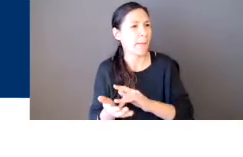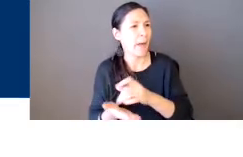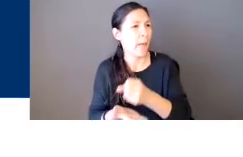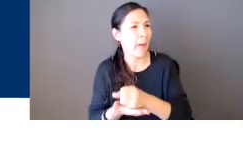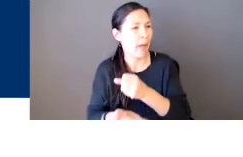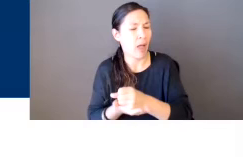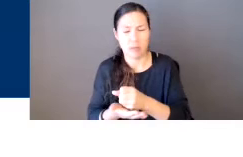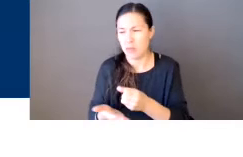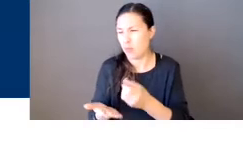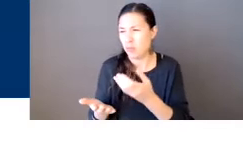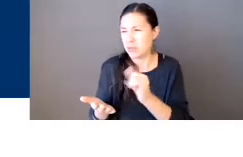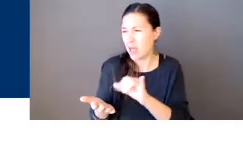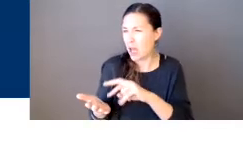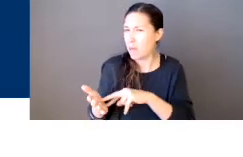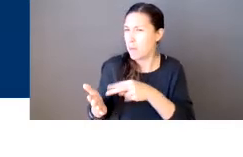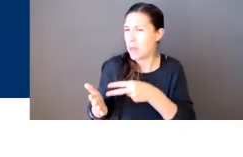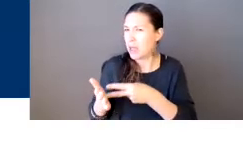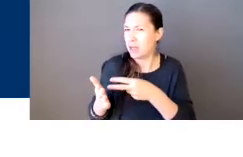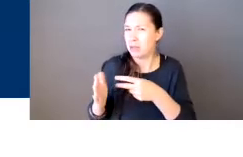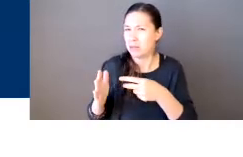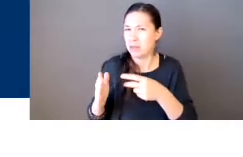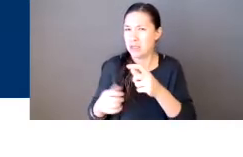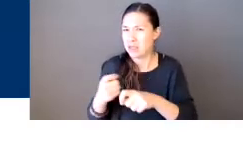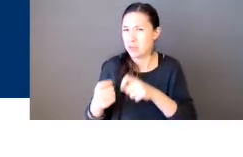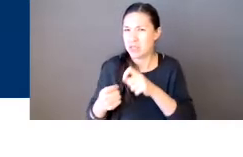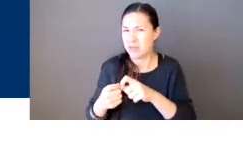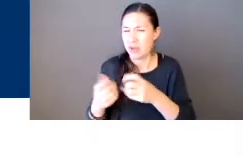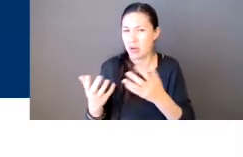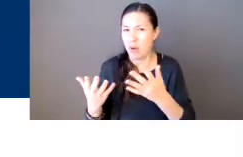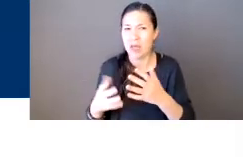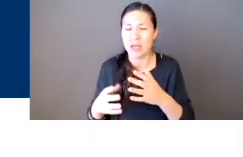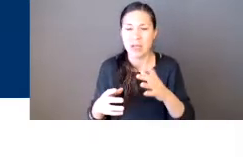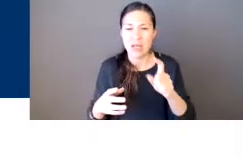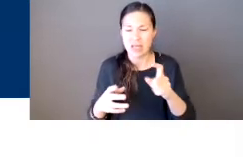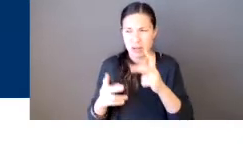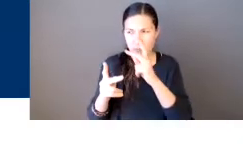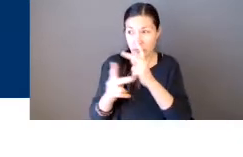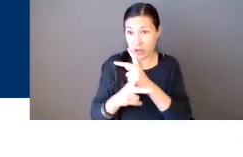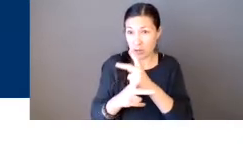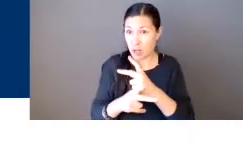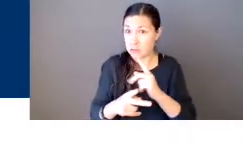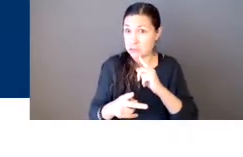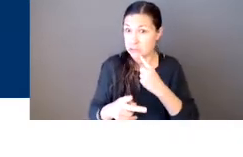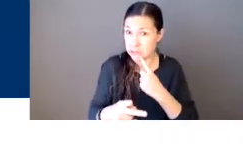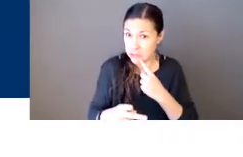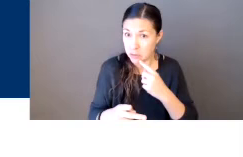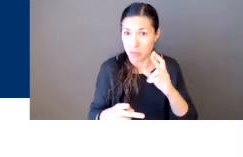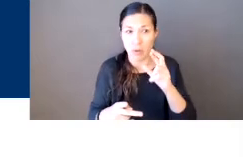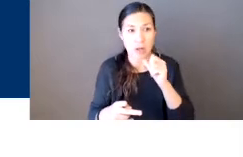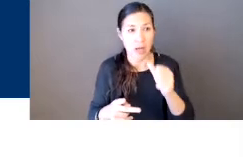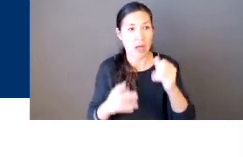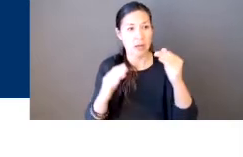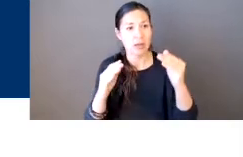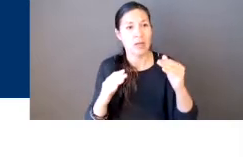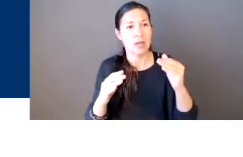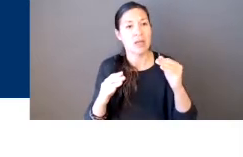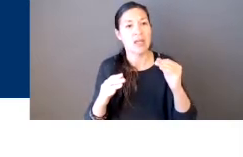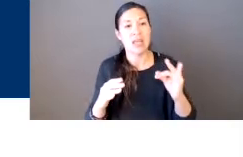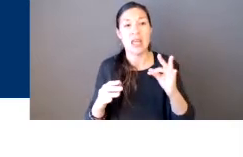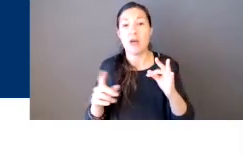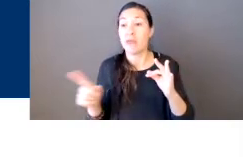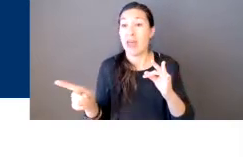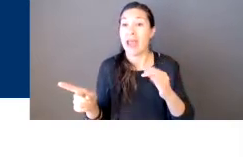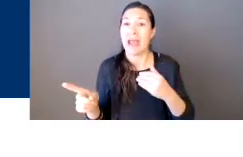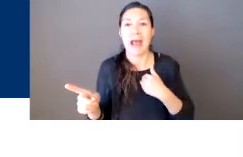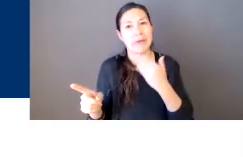really helps our screeners identify level of risk. Not taking the insulin or mismedicating related to insulin